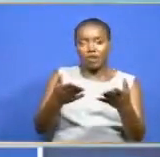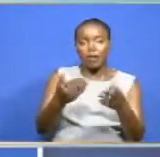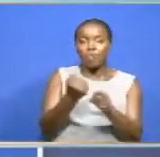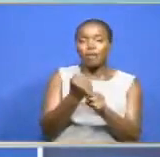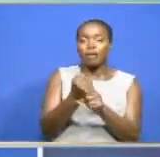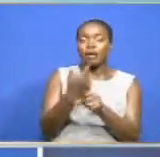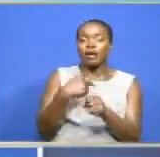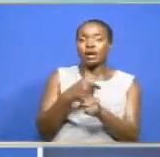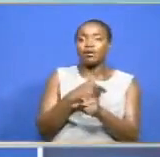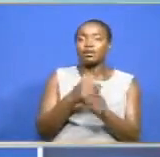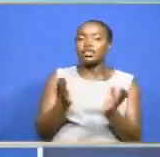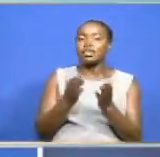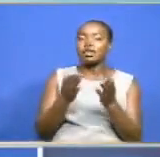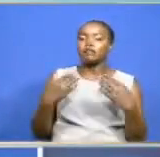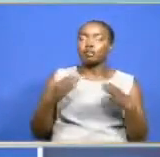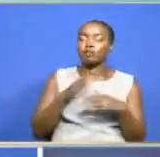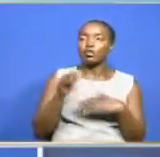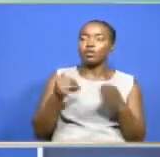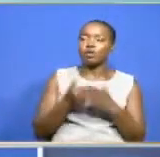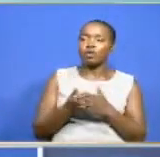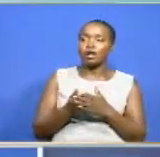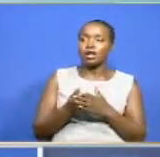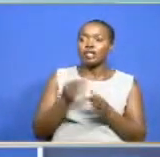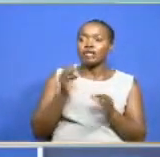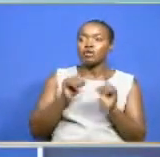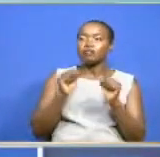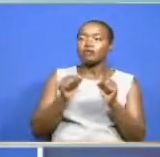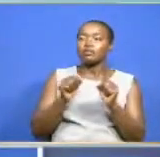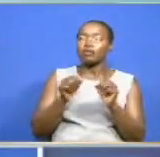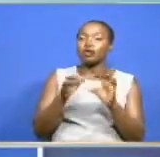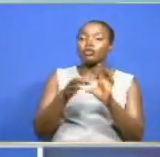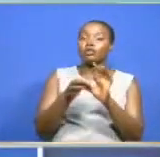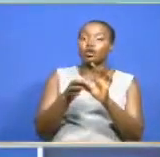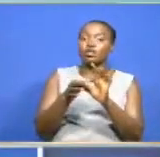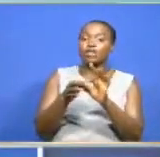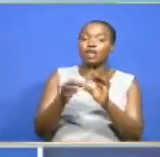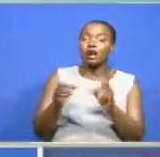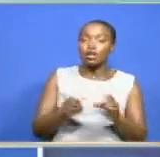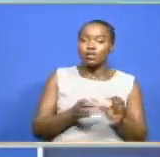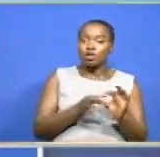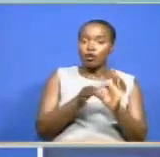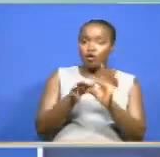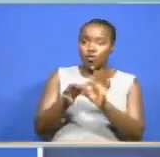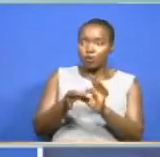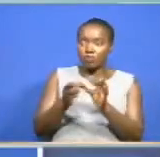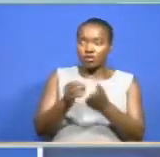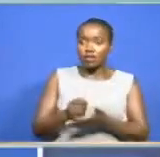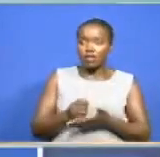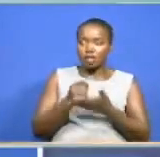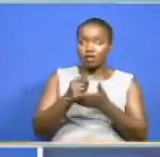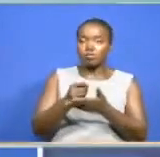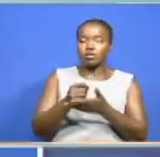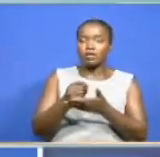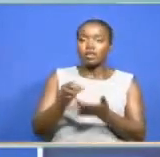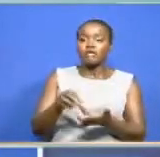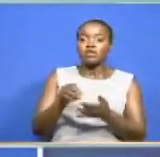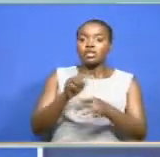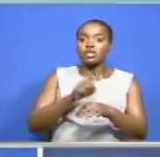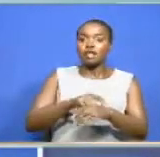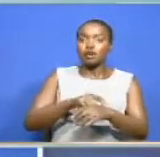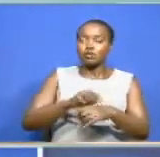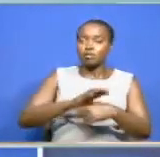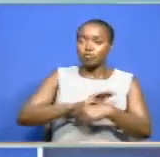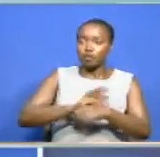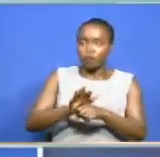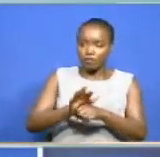I would encourage all citizens, if they can, get into the cooperatives movement, because it helped during this COVID season. Mm-hmm. A lot of people have been